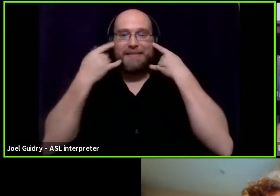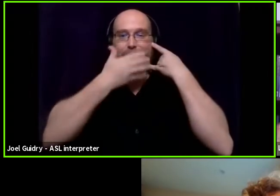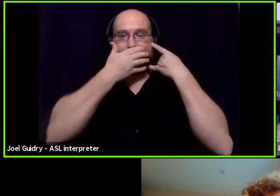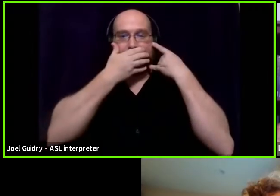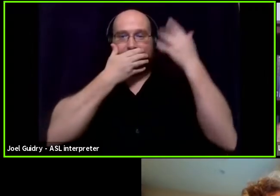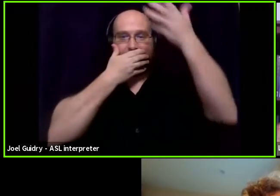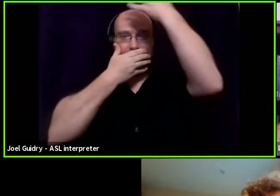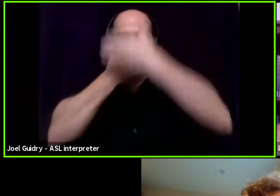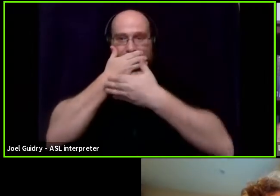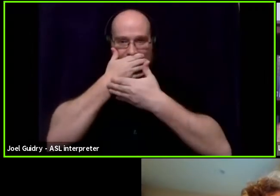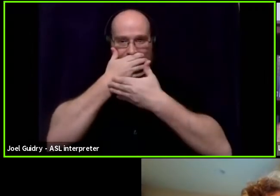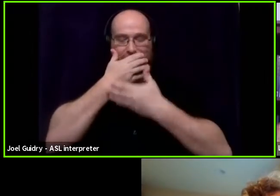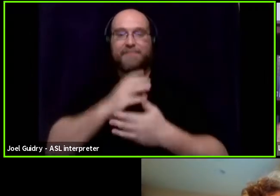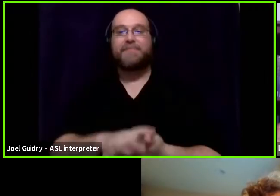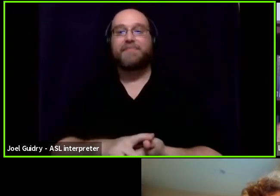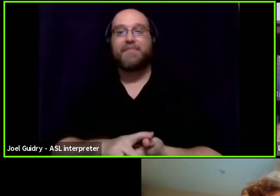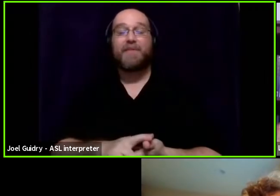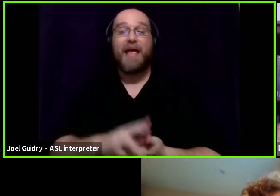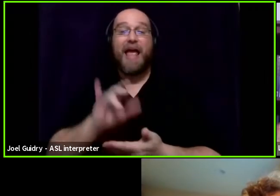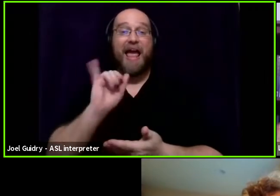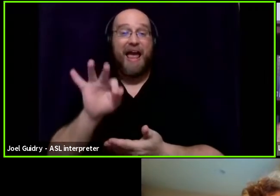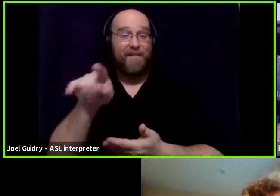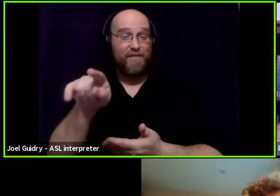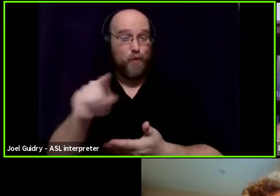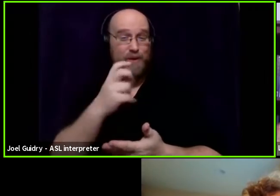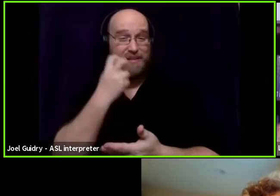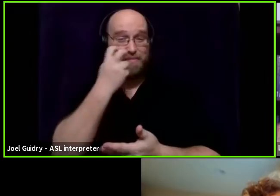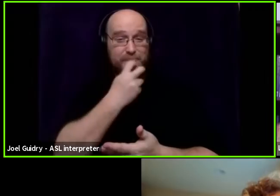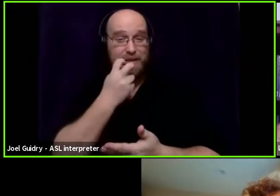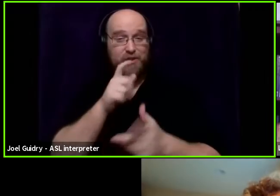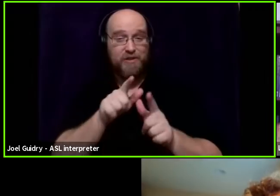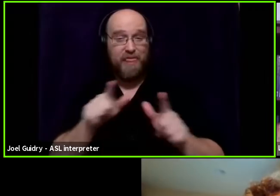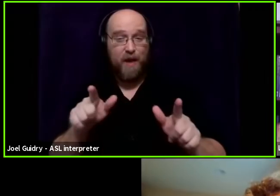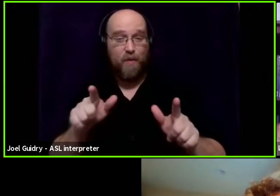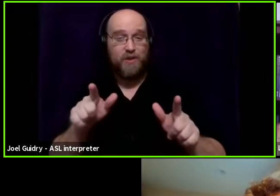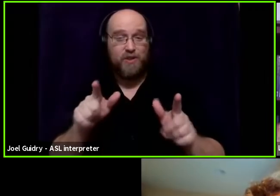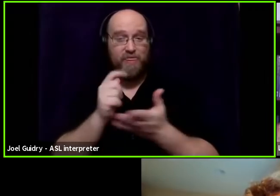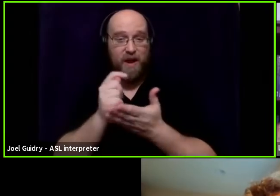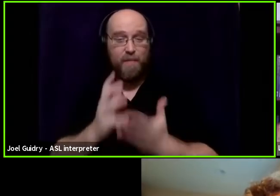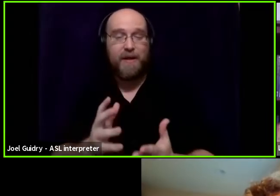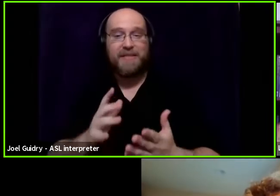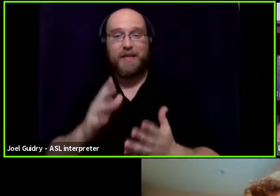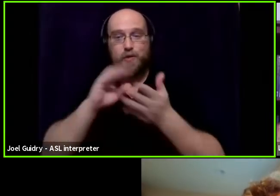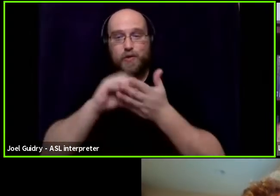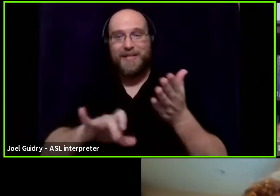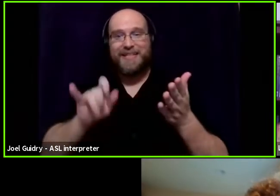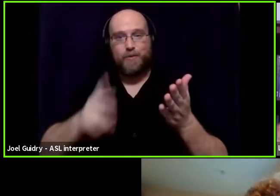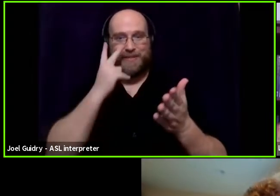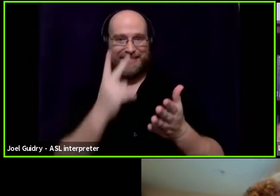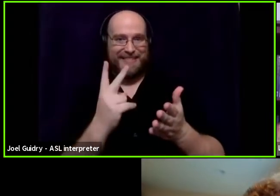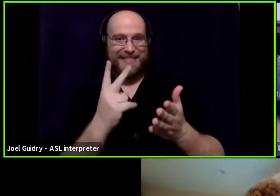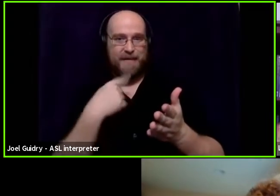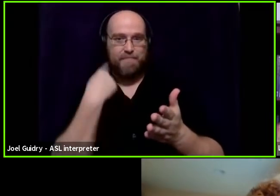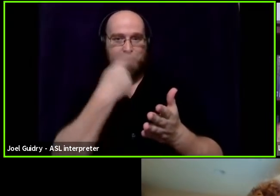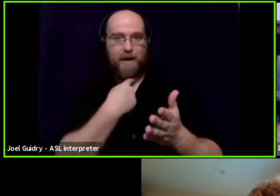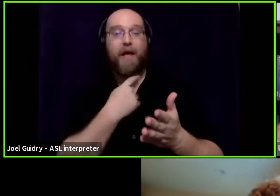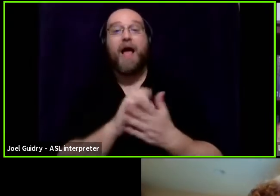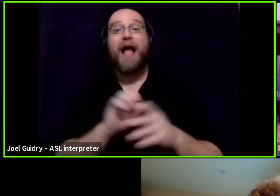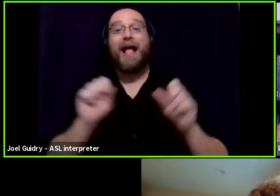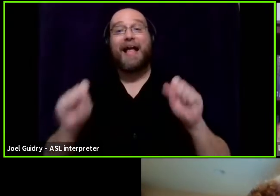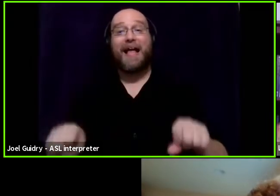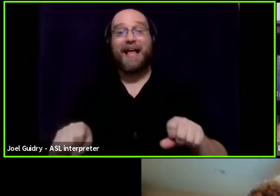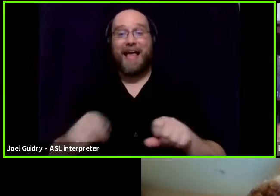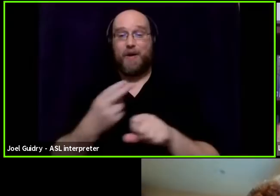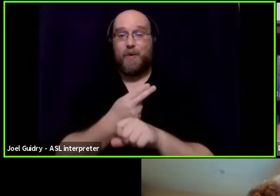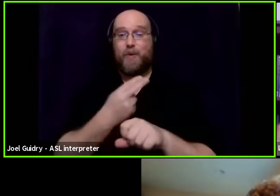situation, for example, speech language therapist, where your student needs to see your mouth, then you can wear the plastic shield with the